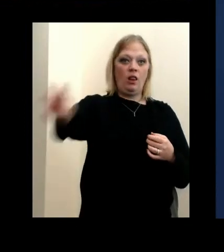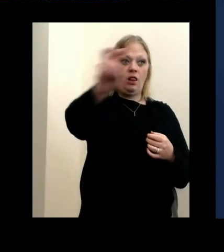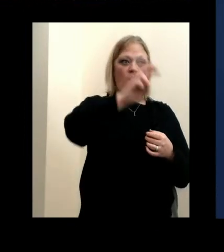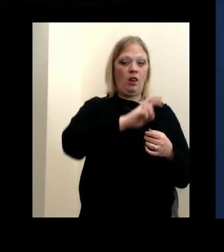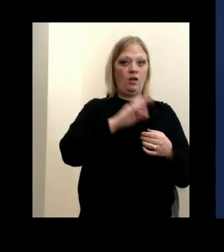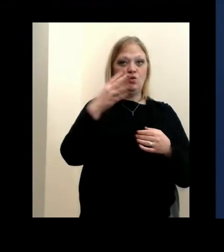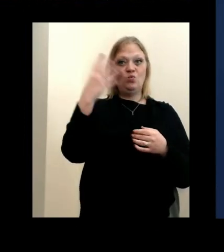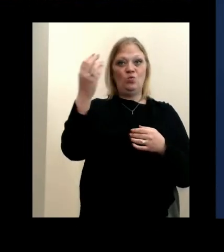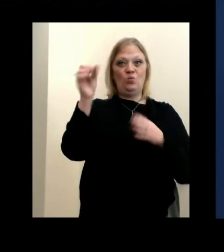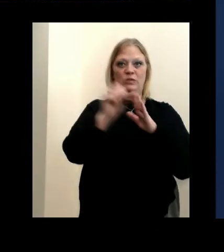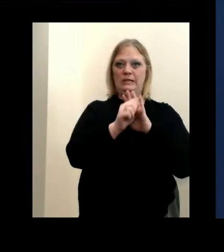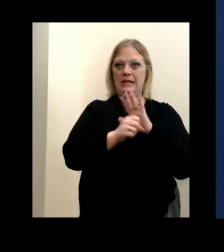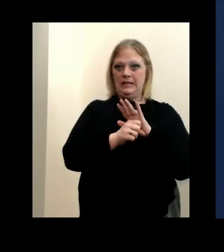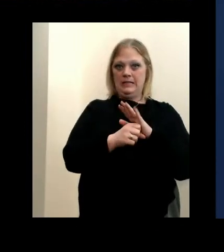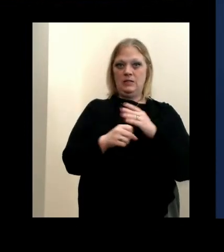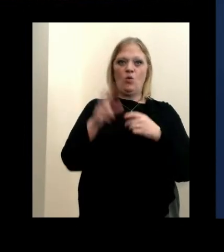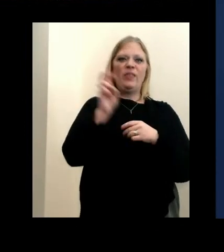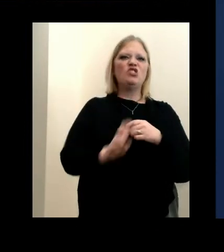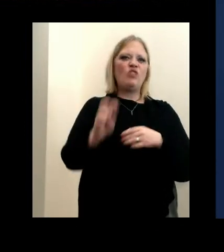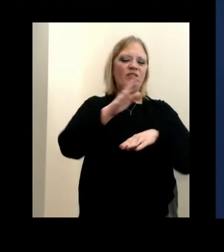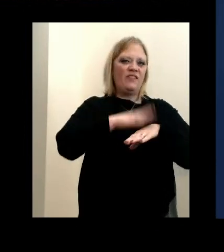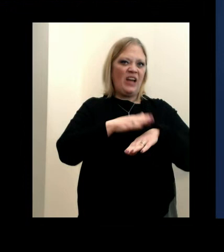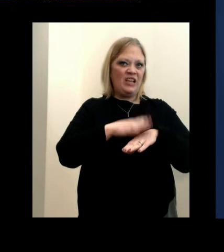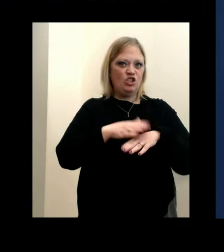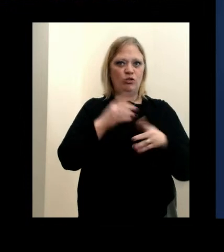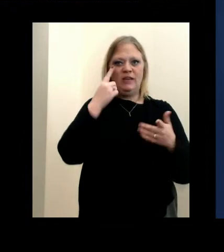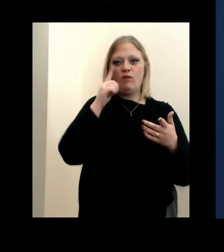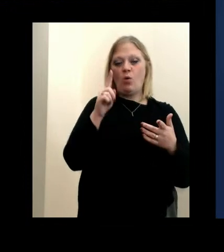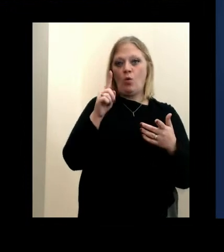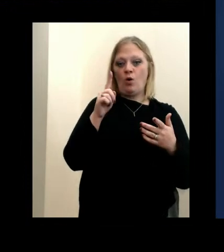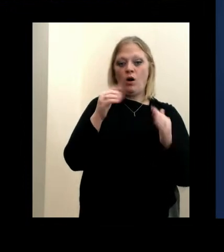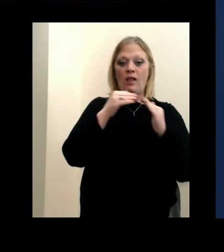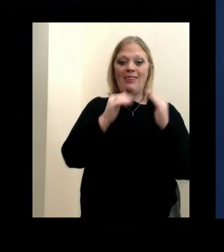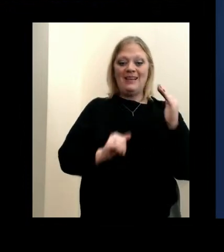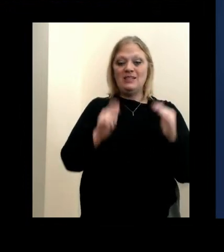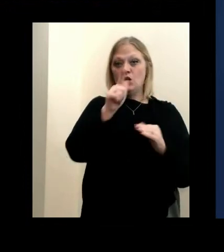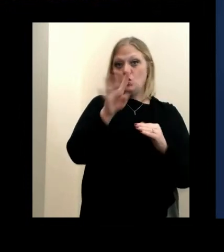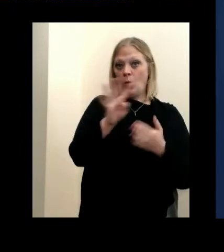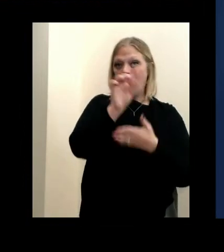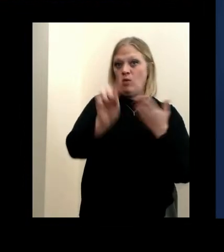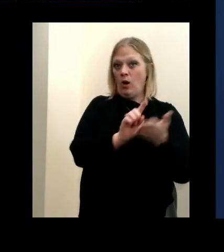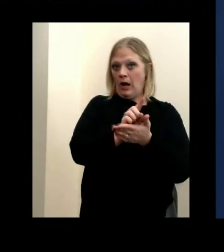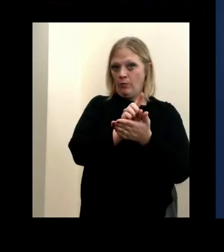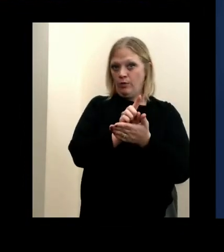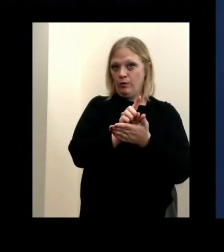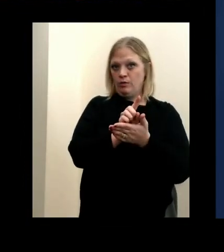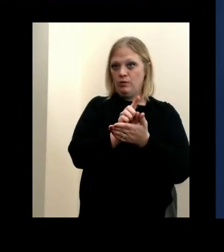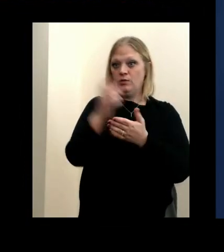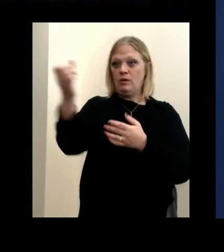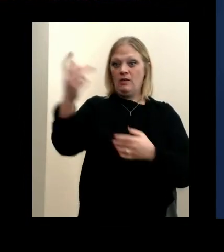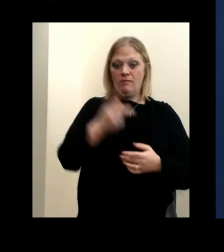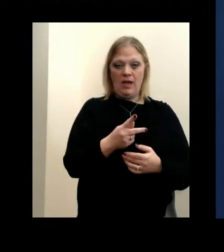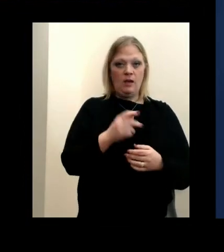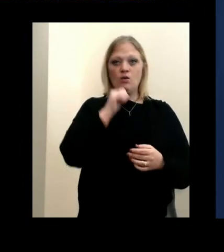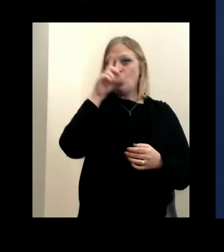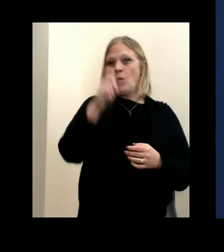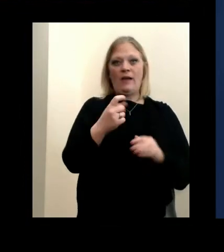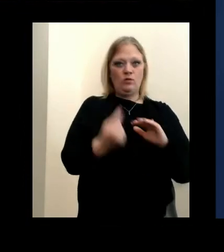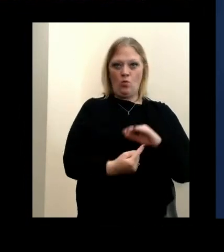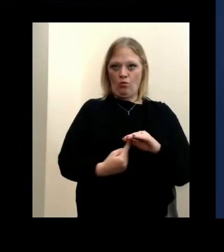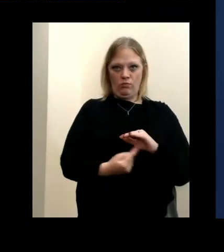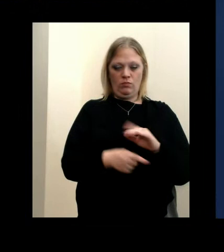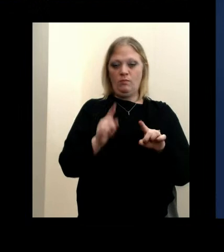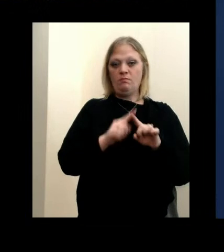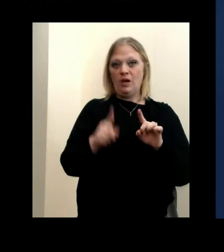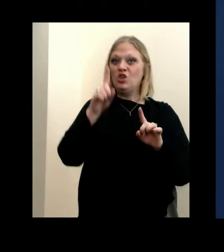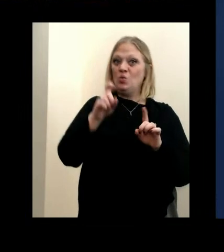travel advisory, where if you travel for less than 24 hours, when you return, you don't have to quarantine. However, you need to get a